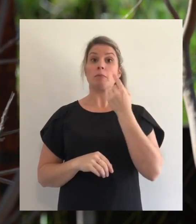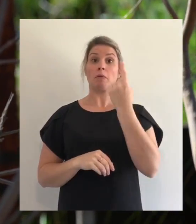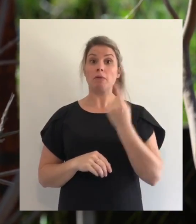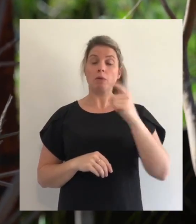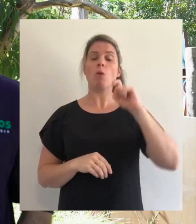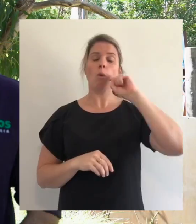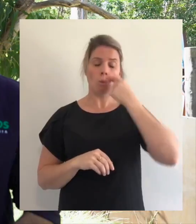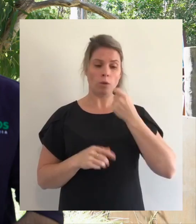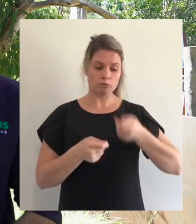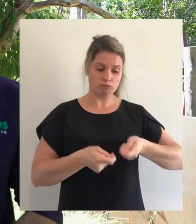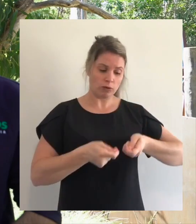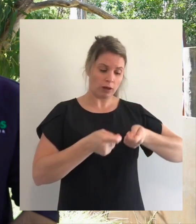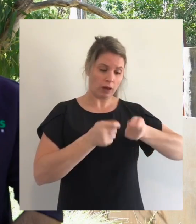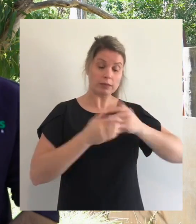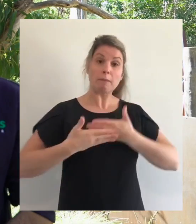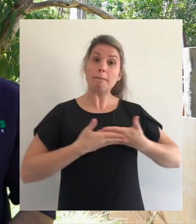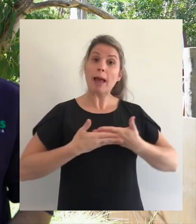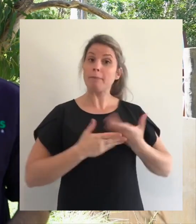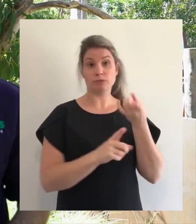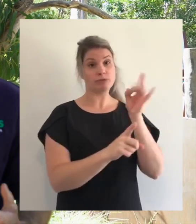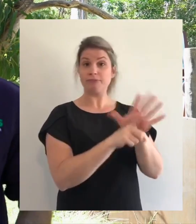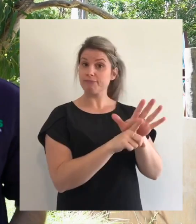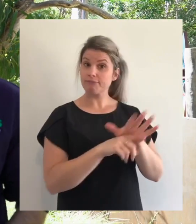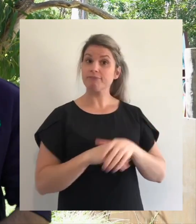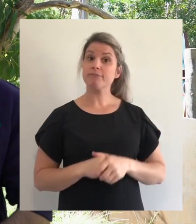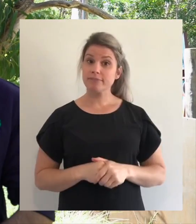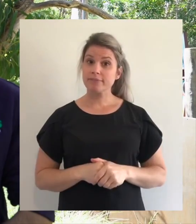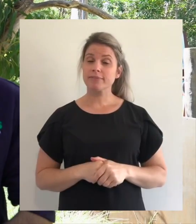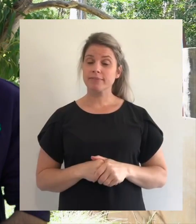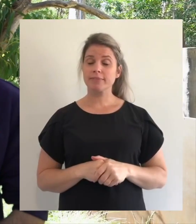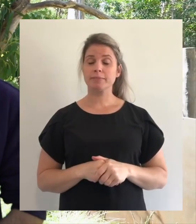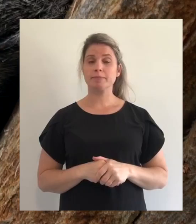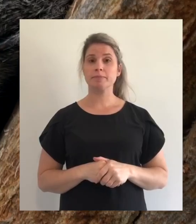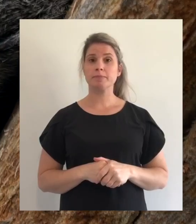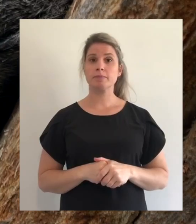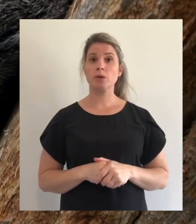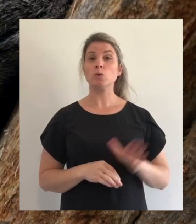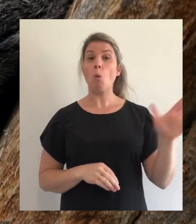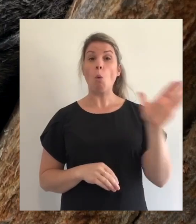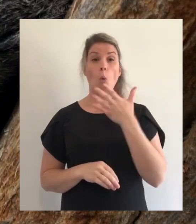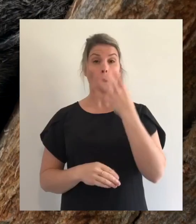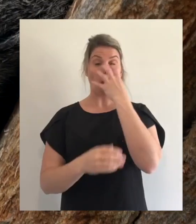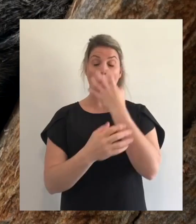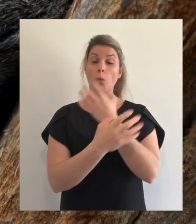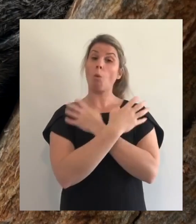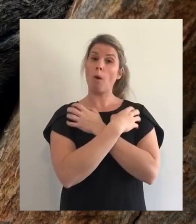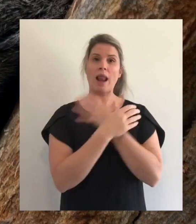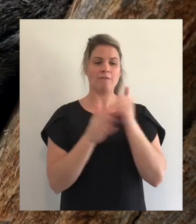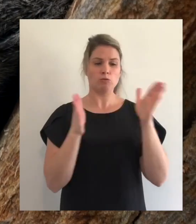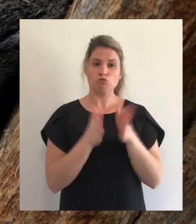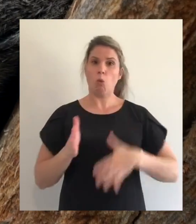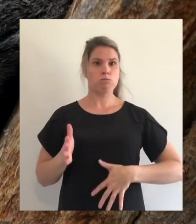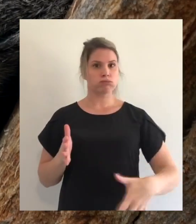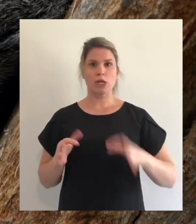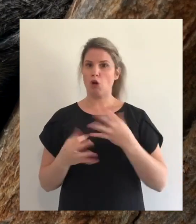raise that young all by herself. So koala females, like all marsupial mothers, they have a really short gestation period. So for